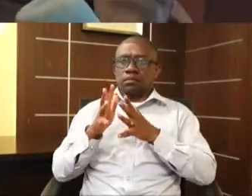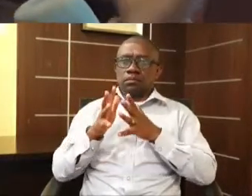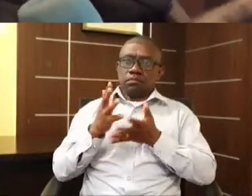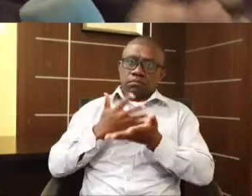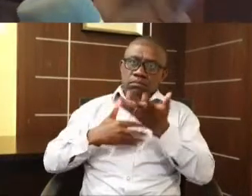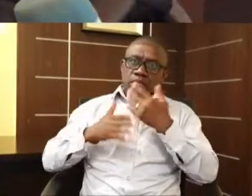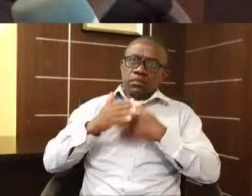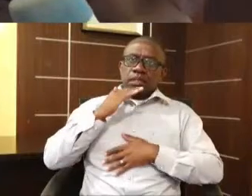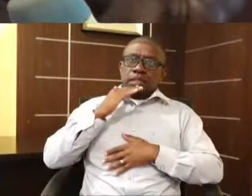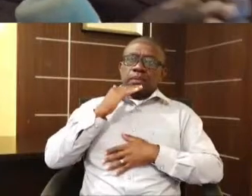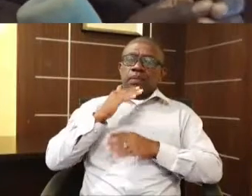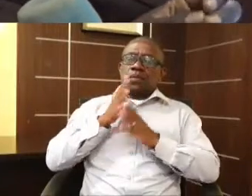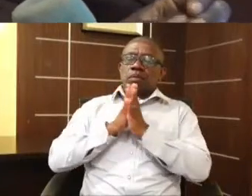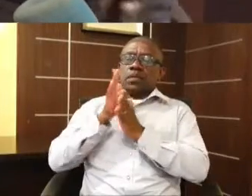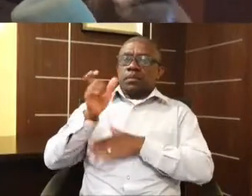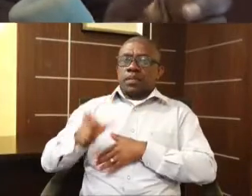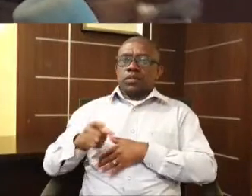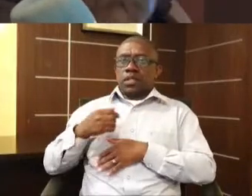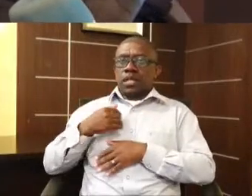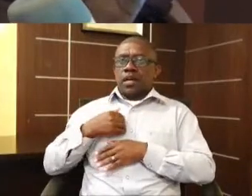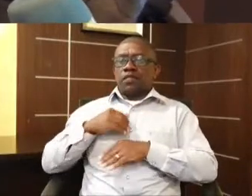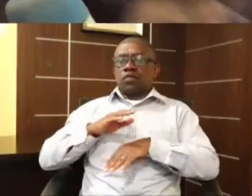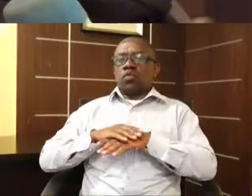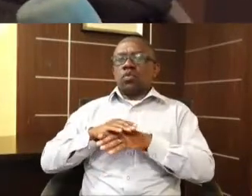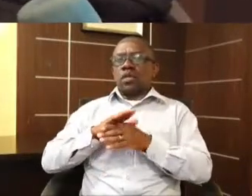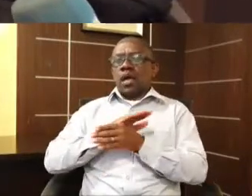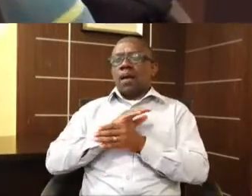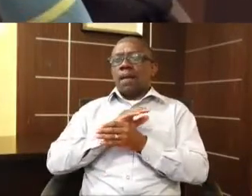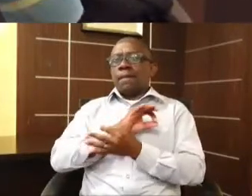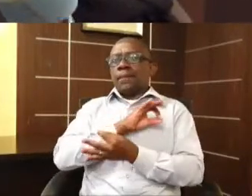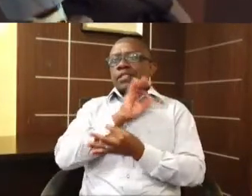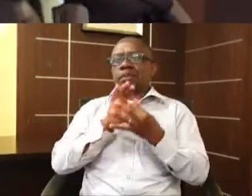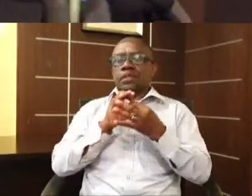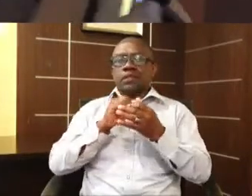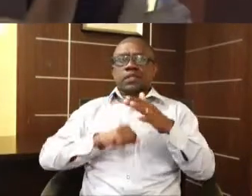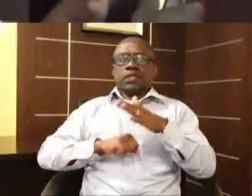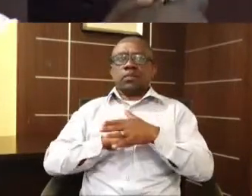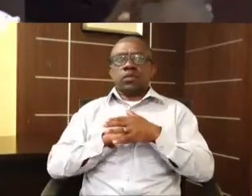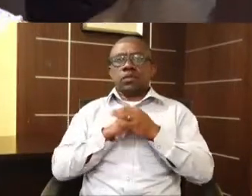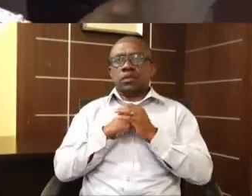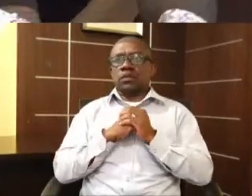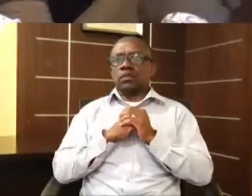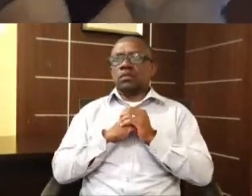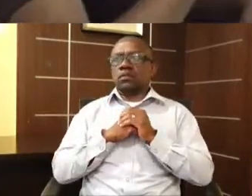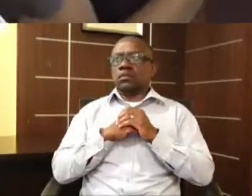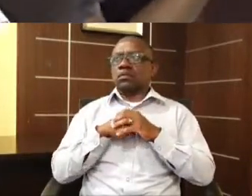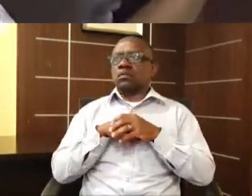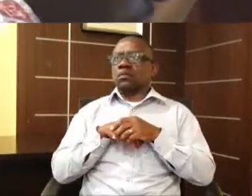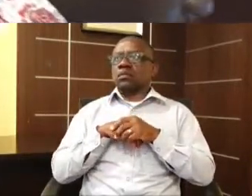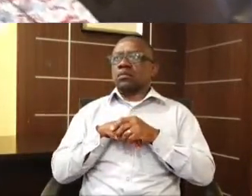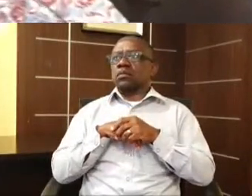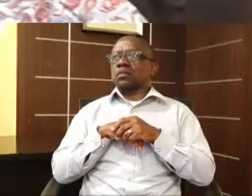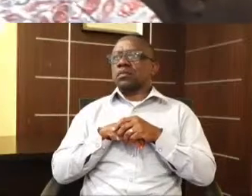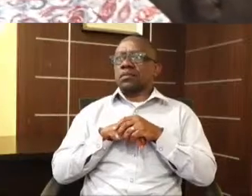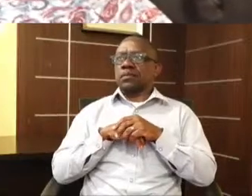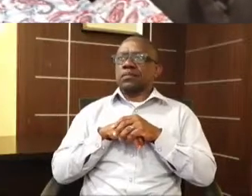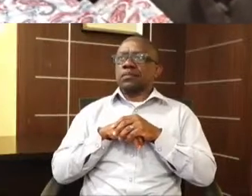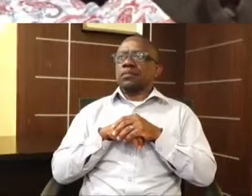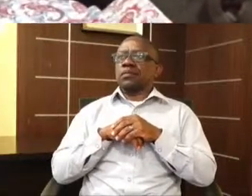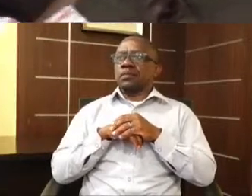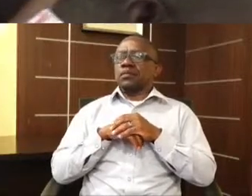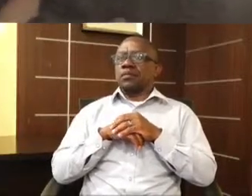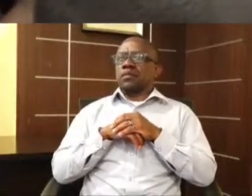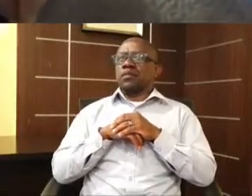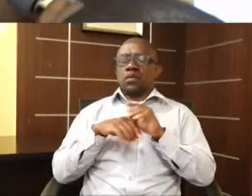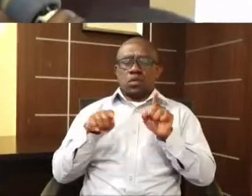able to get more personalized kind of support. Thank you. Yeah, so sorry.